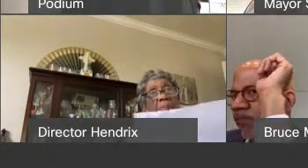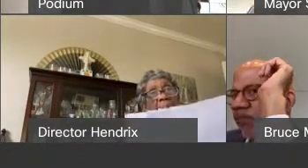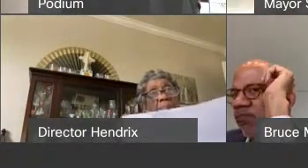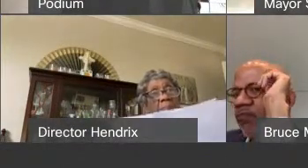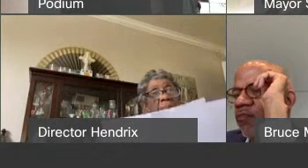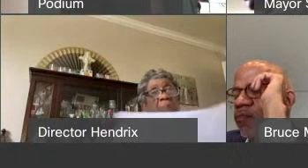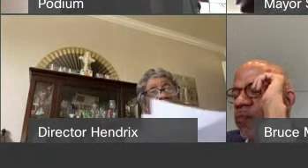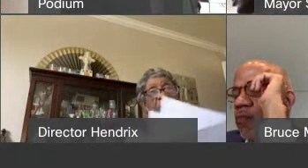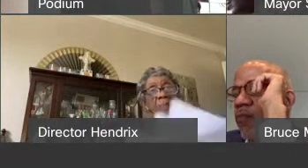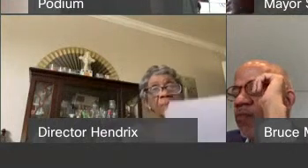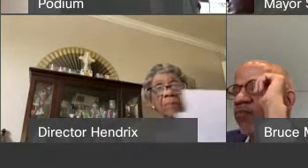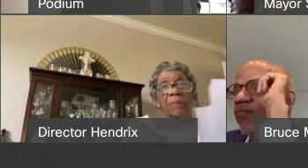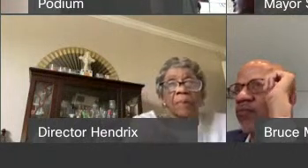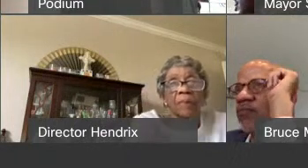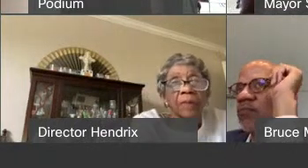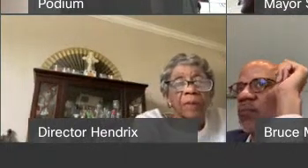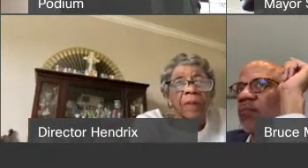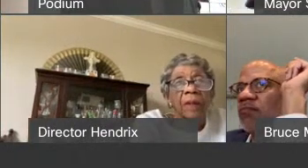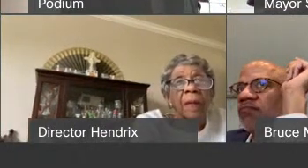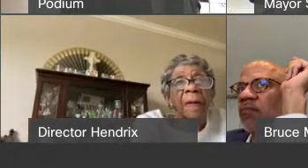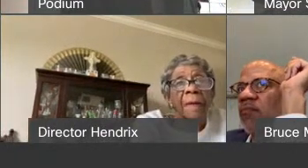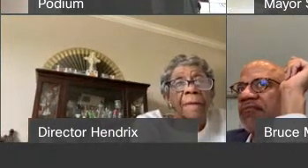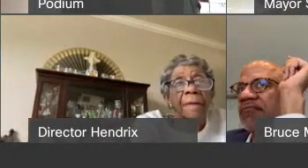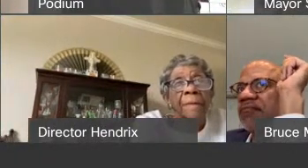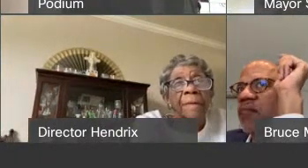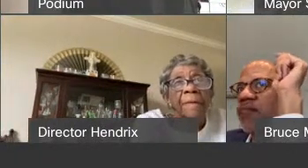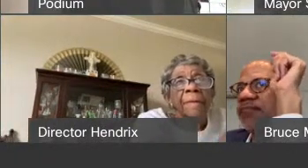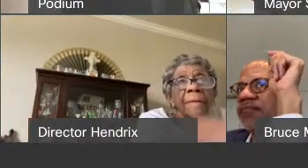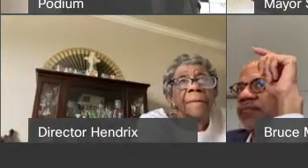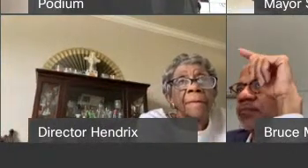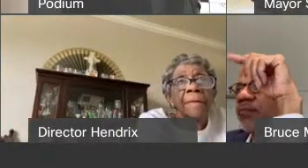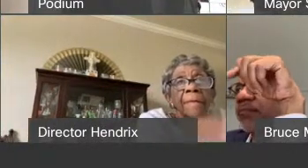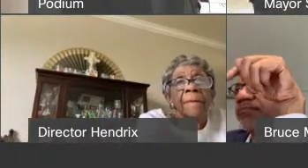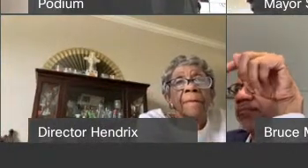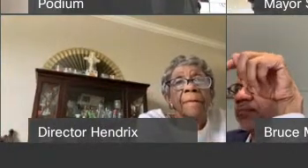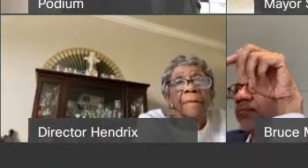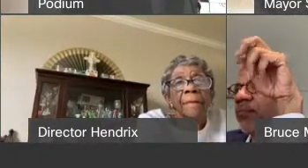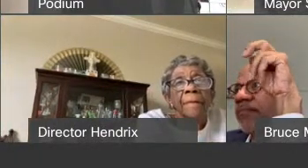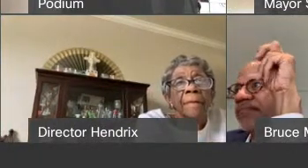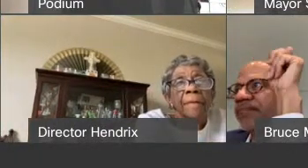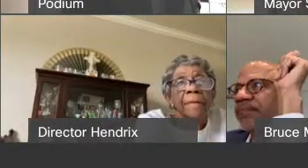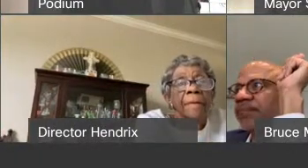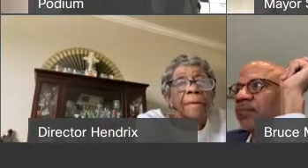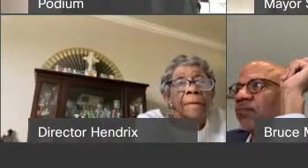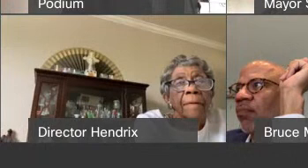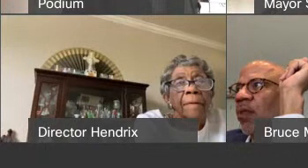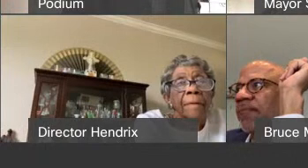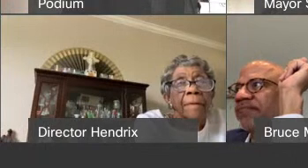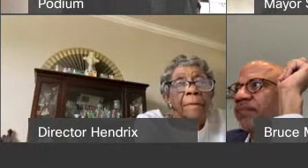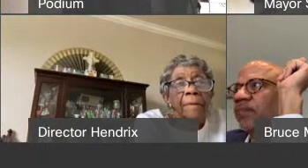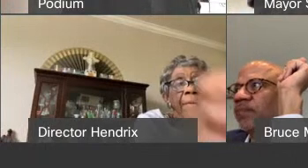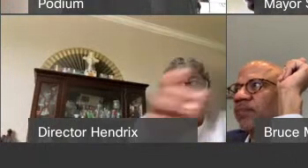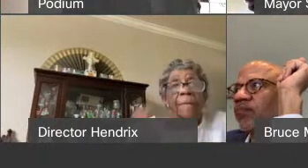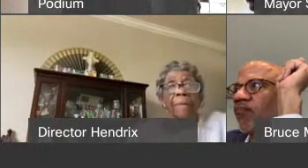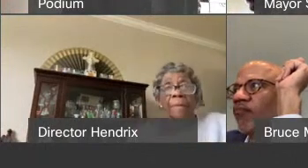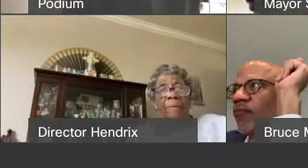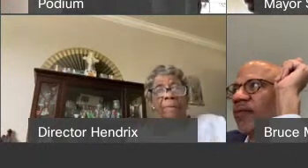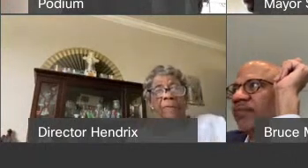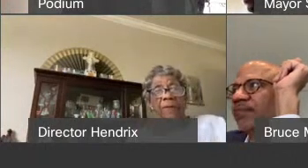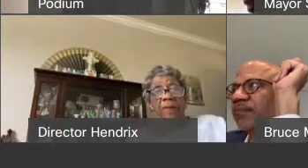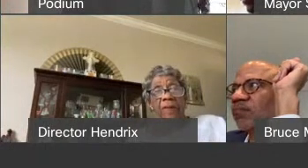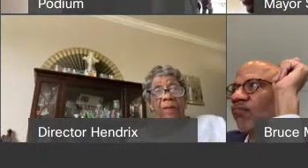that we can finish the Canis Road? And the Bowman Road. So we don't have to go so far over to the right?